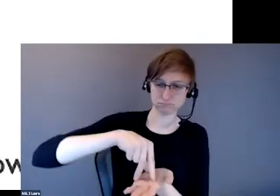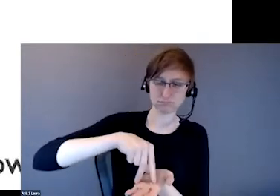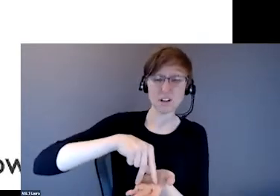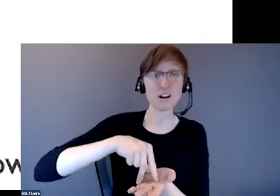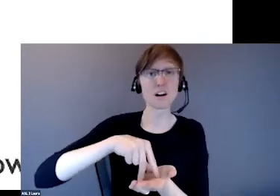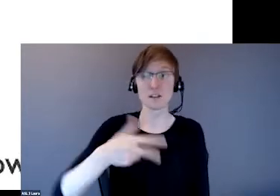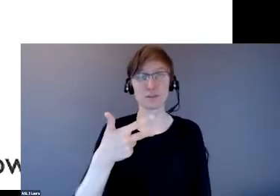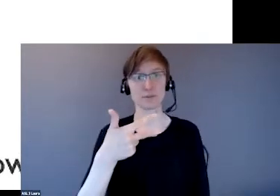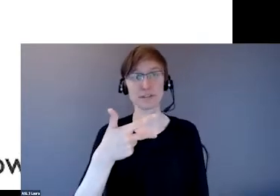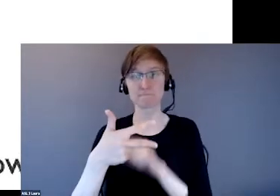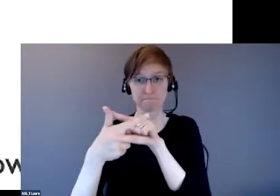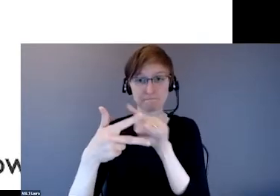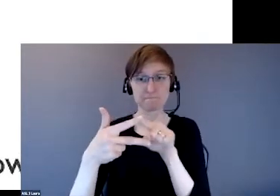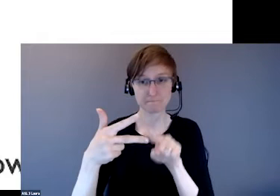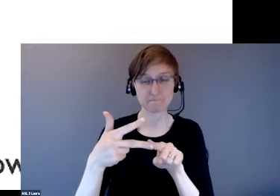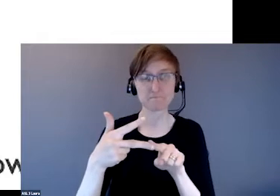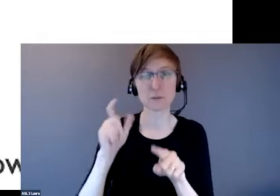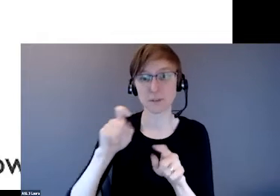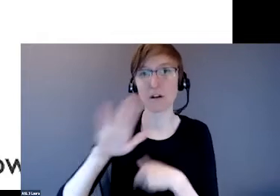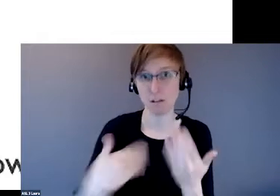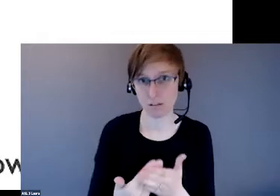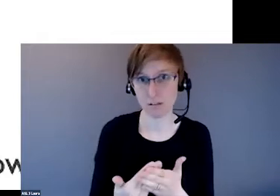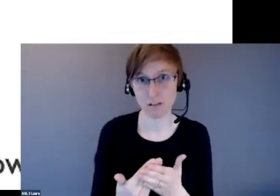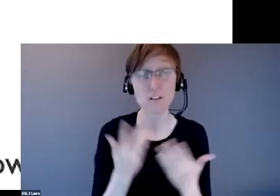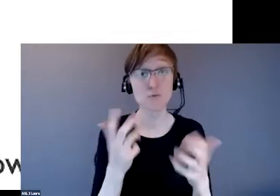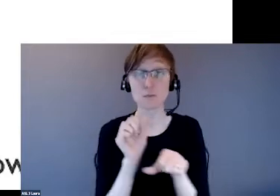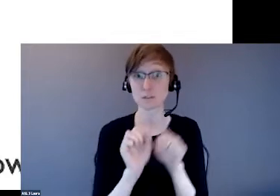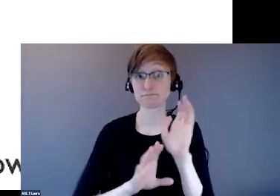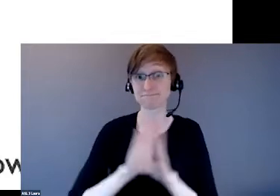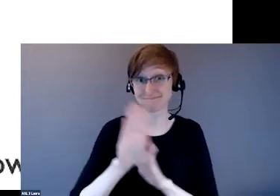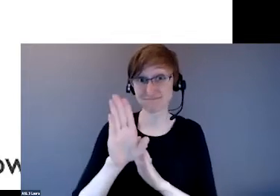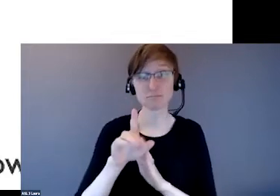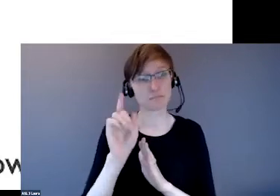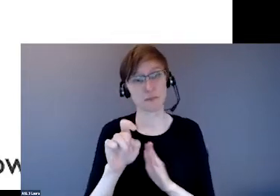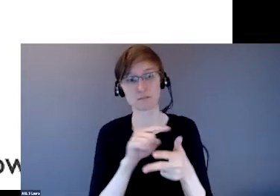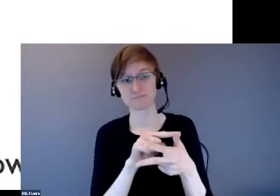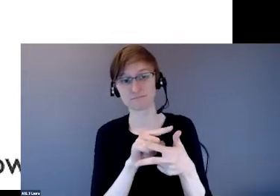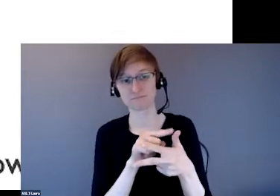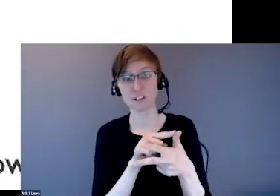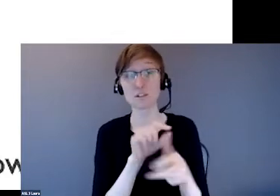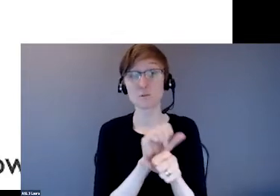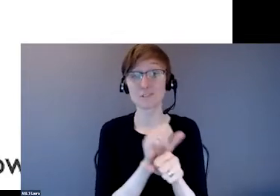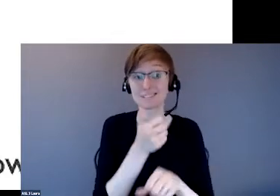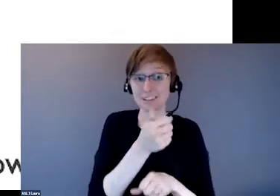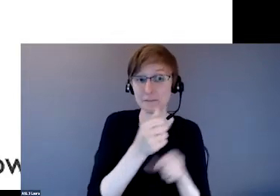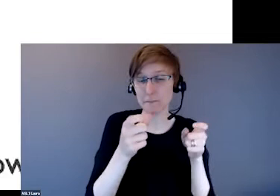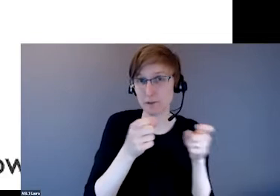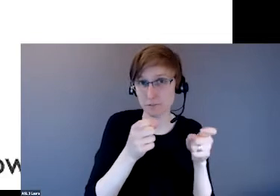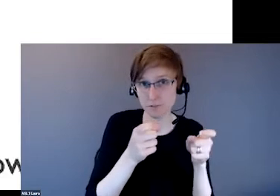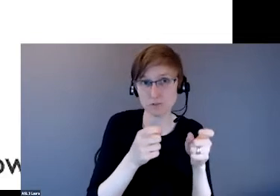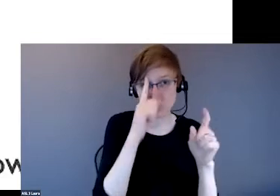career. The first are career self-management strategies, the second, social networks, and the third, organizational